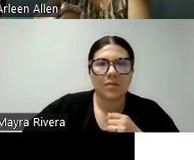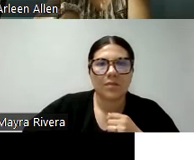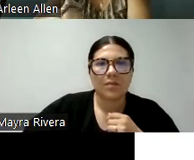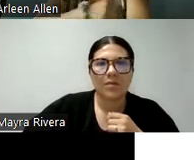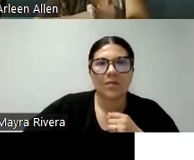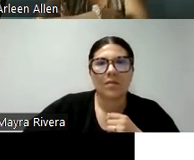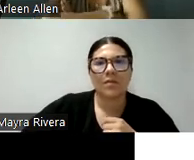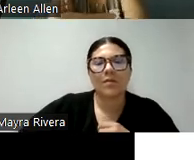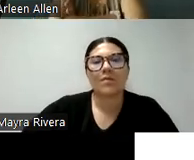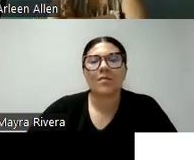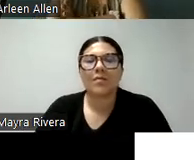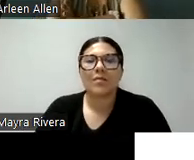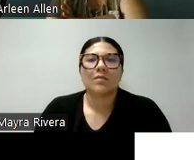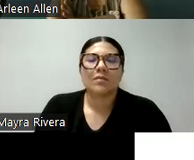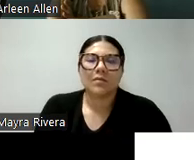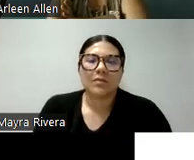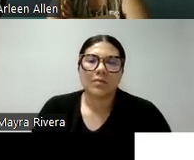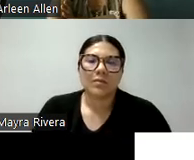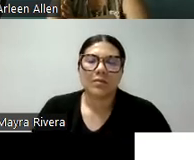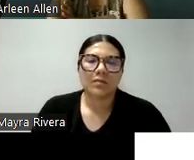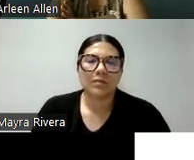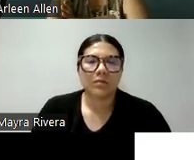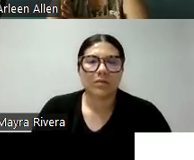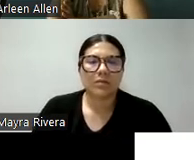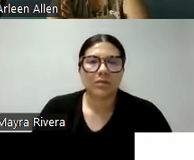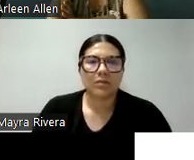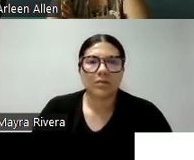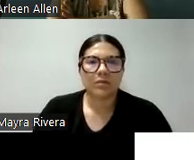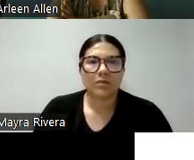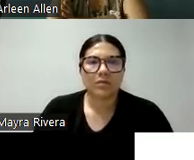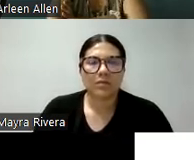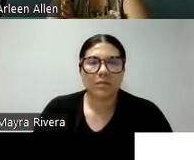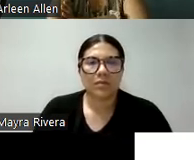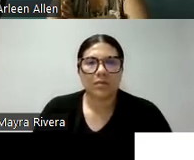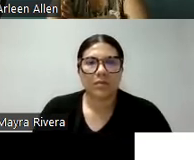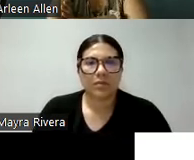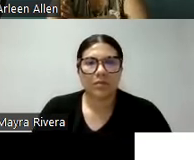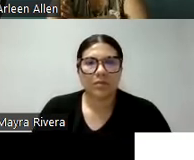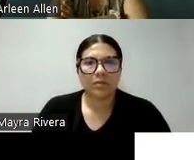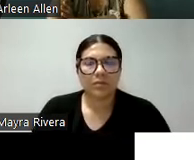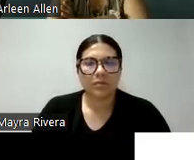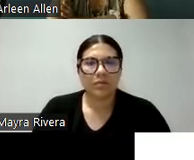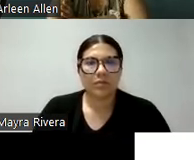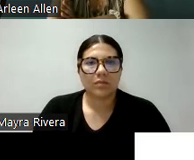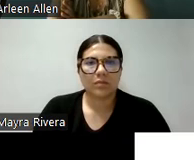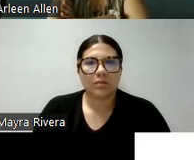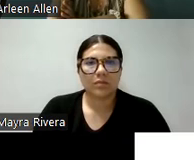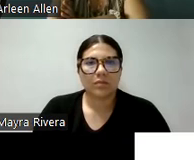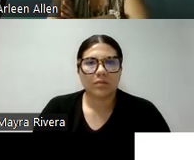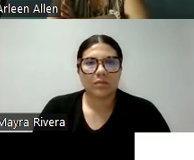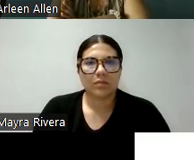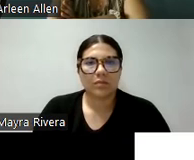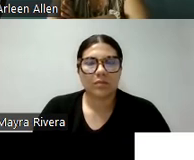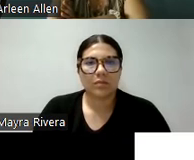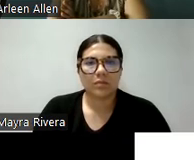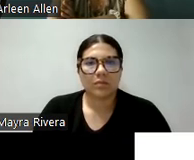homosexuality. Most people think that homosexuality is confined to major cities. It is not. In 1955,